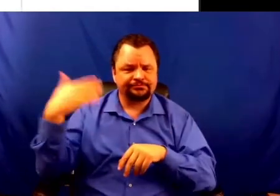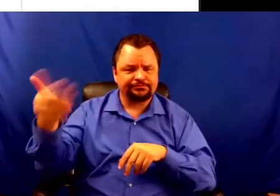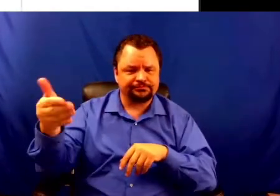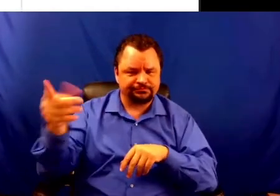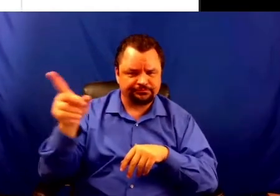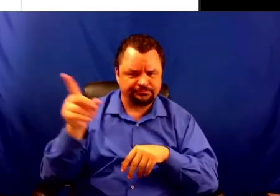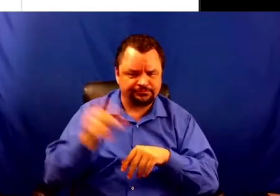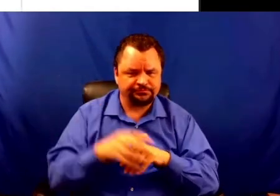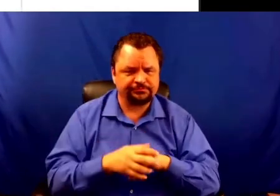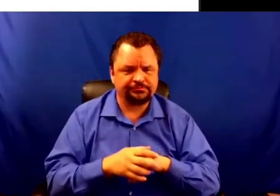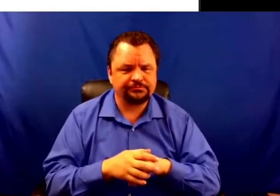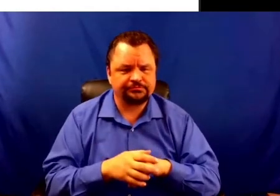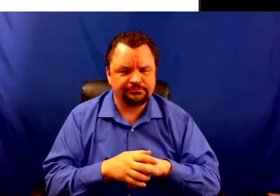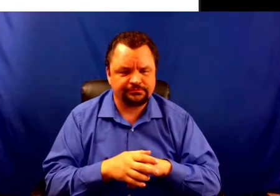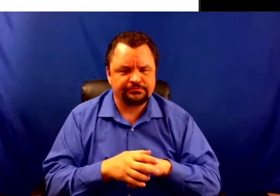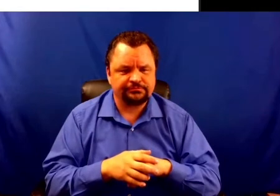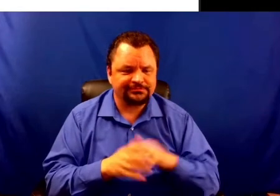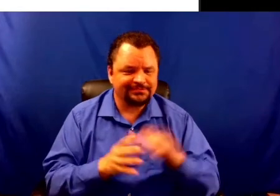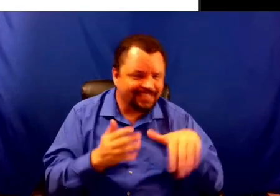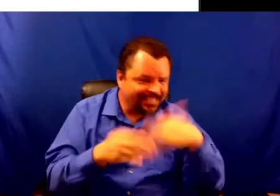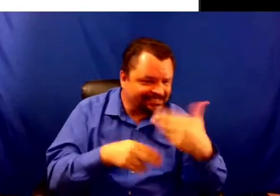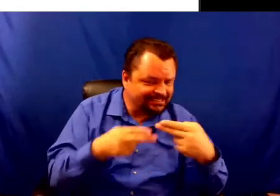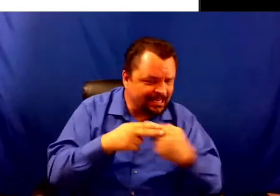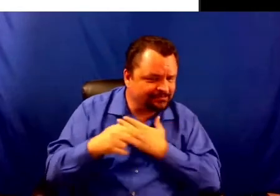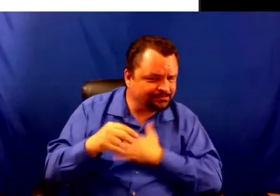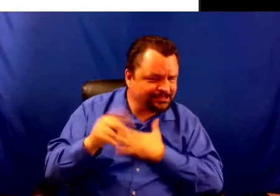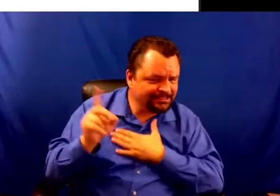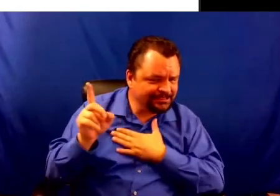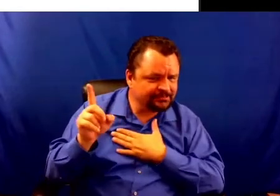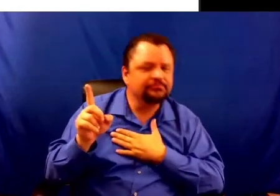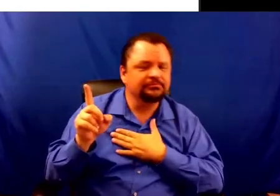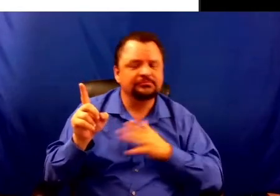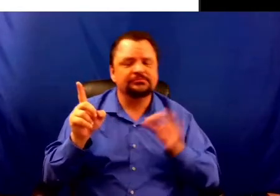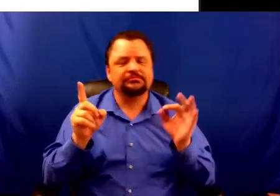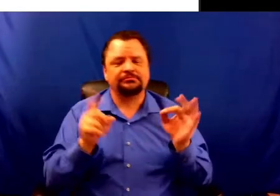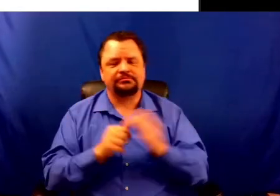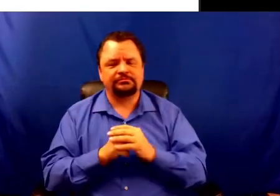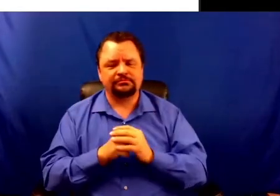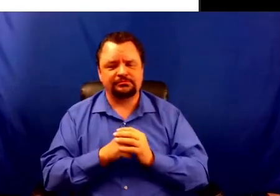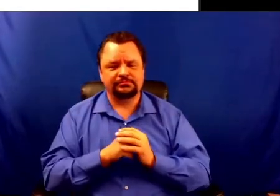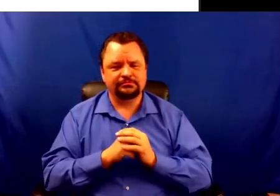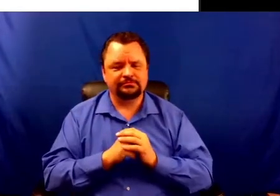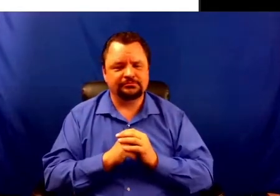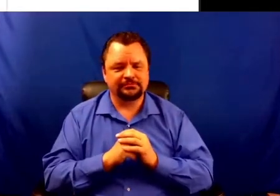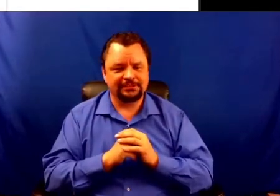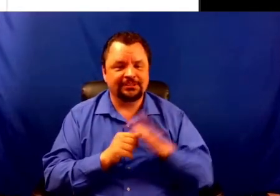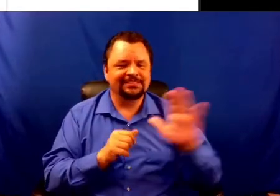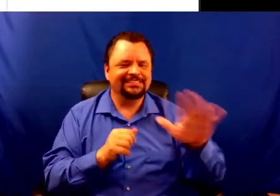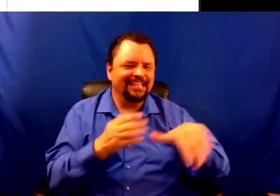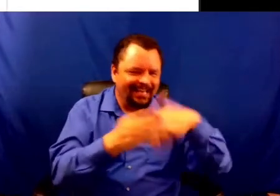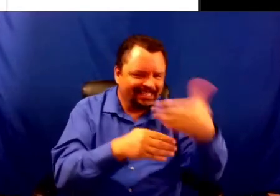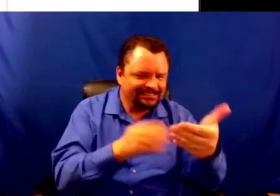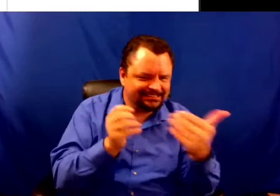Next slide. Trying to hurry, guys. The next slide.